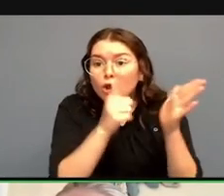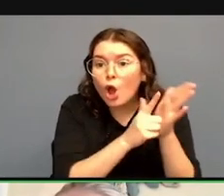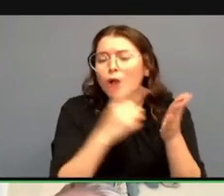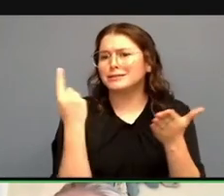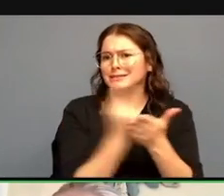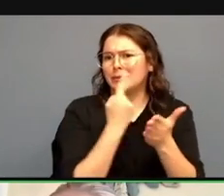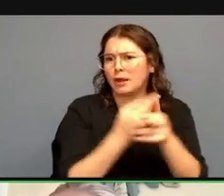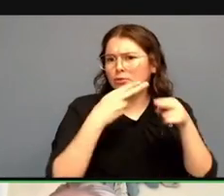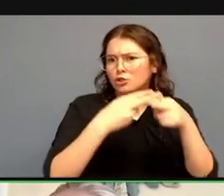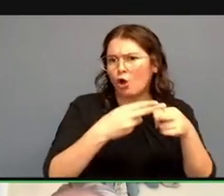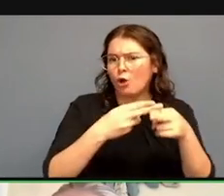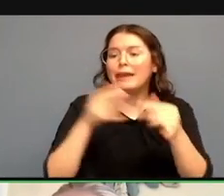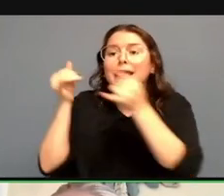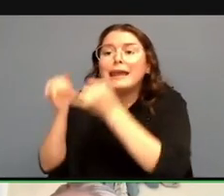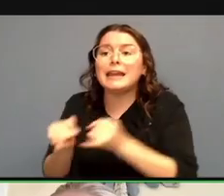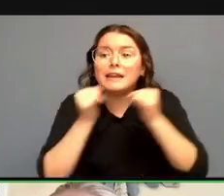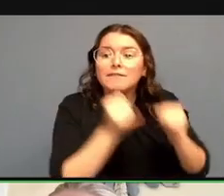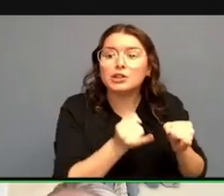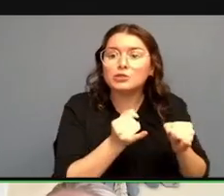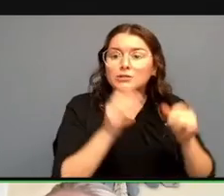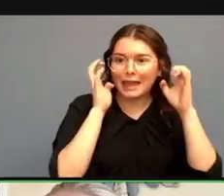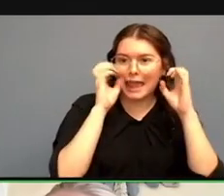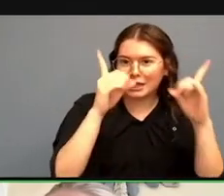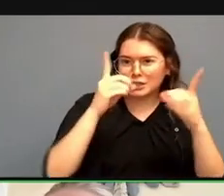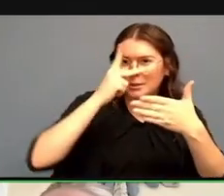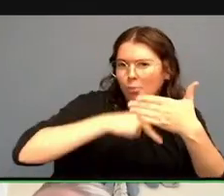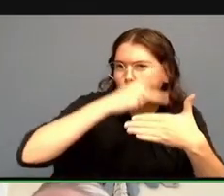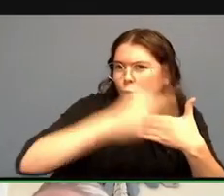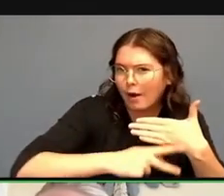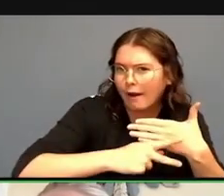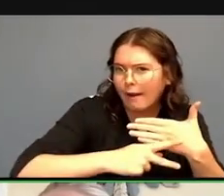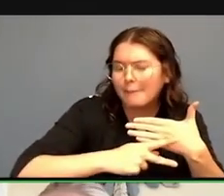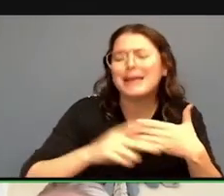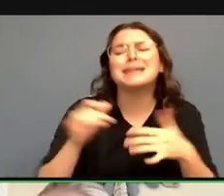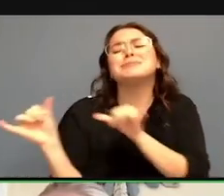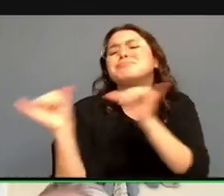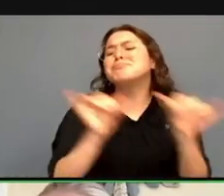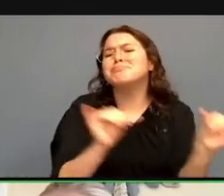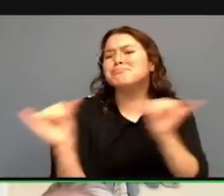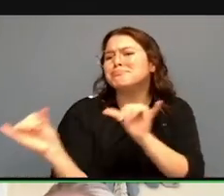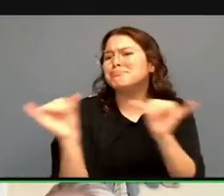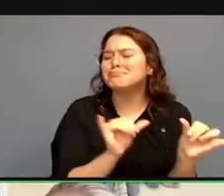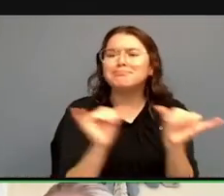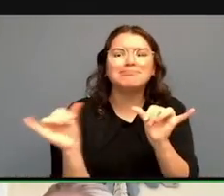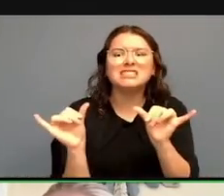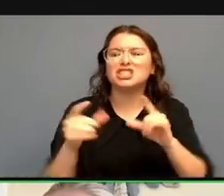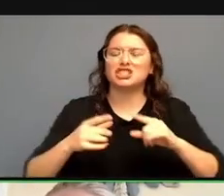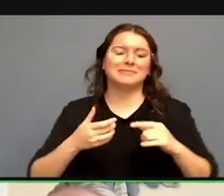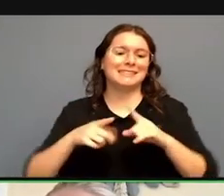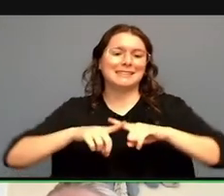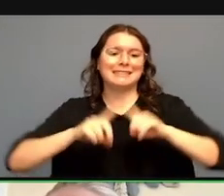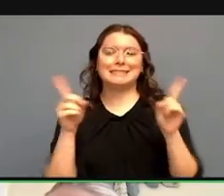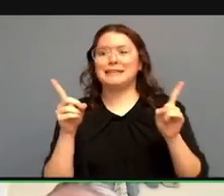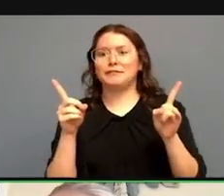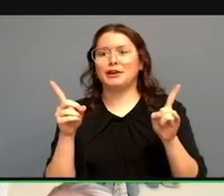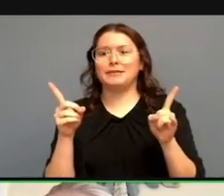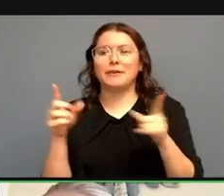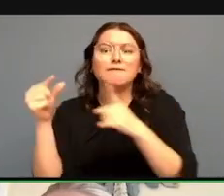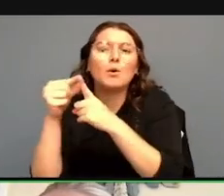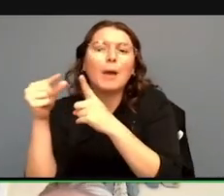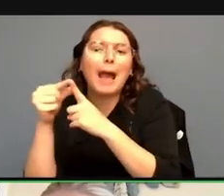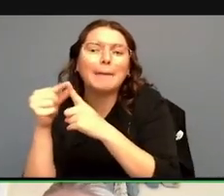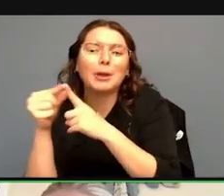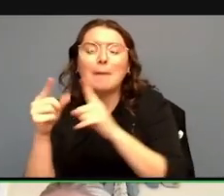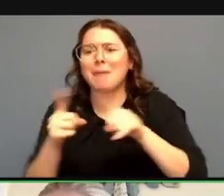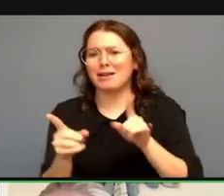called the Individualized Education Program. It's the same thing. It's just a difference in vocabulary, but it's